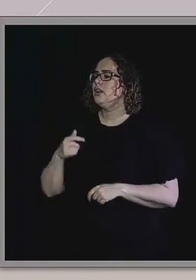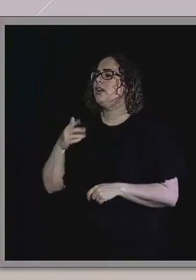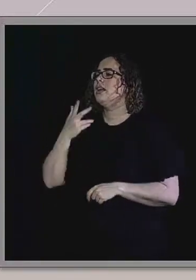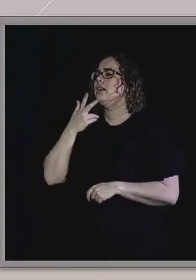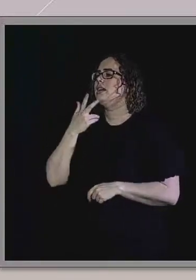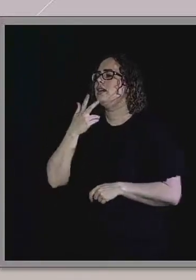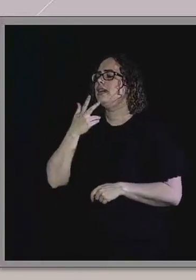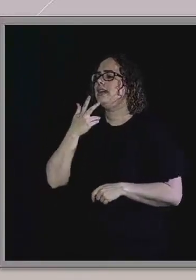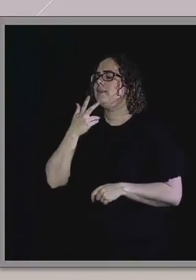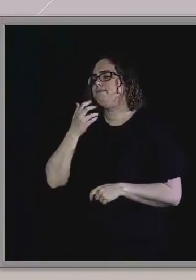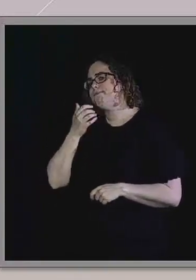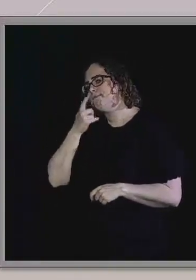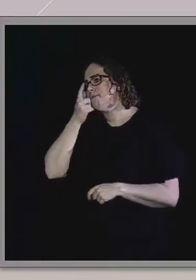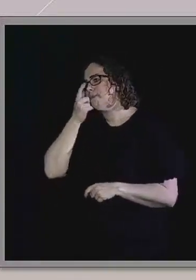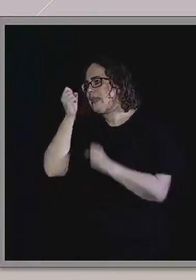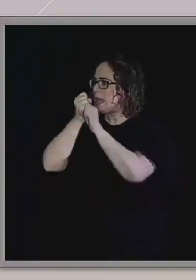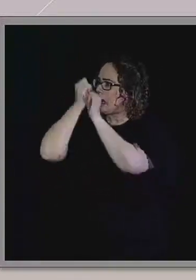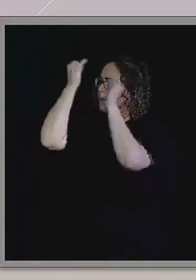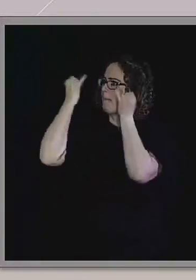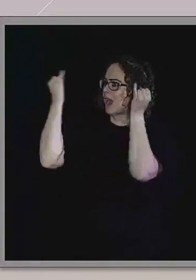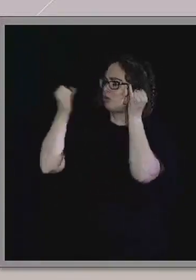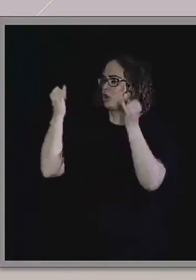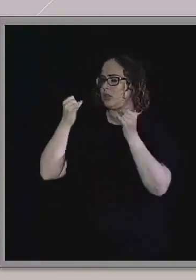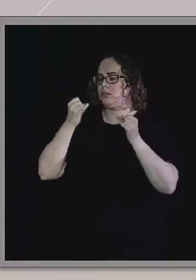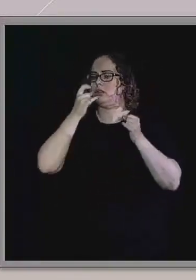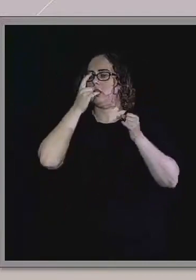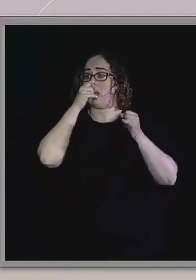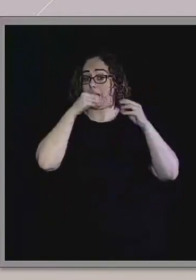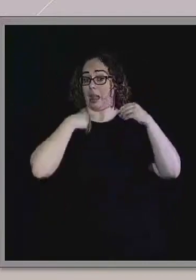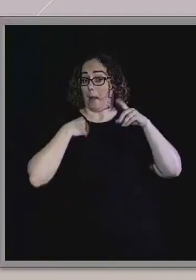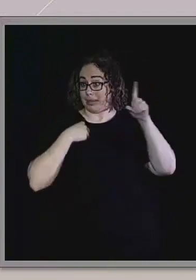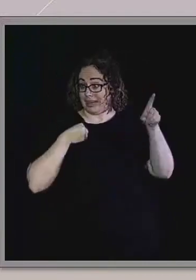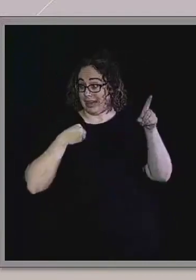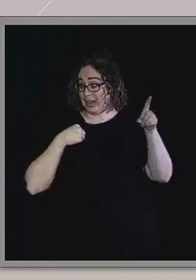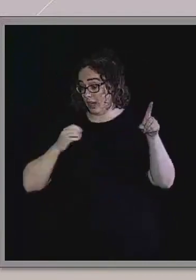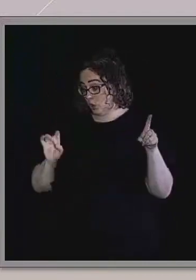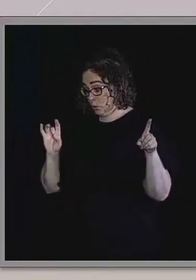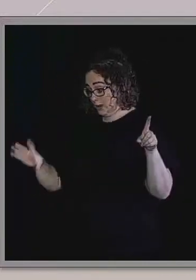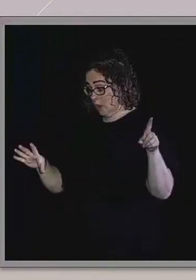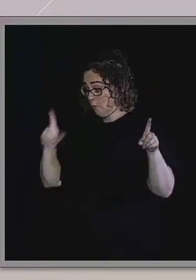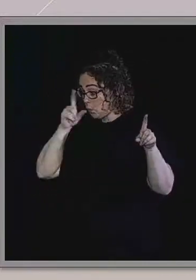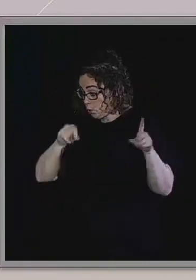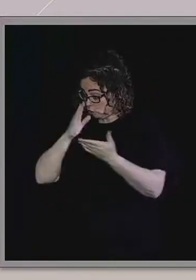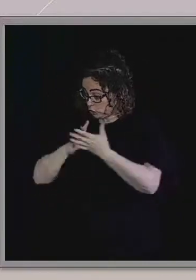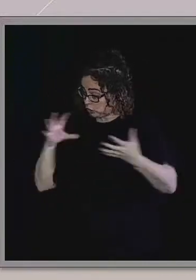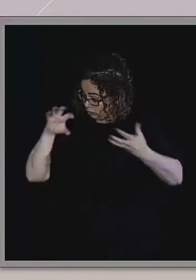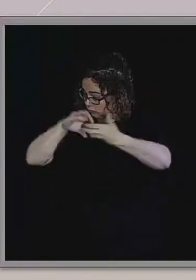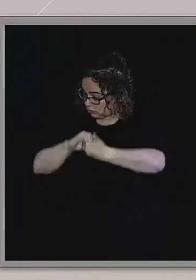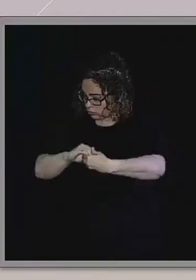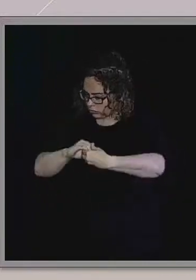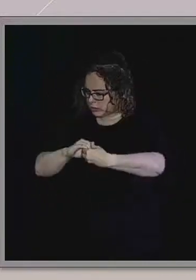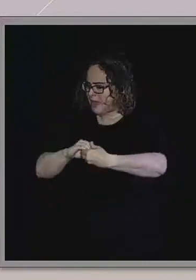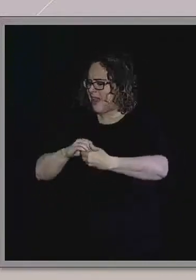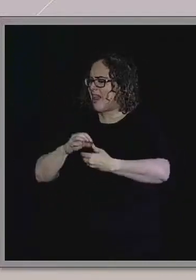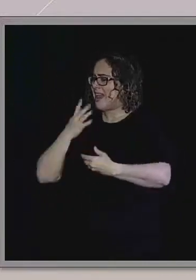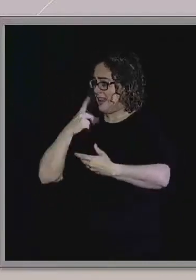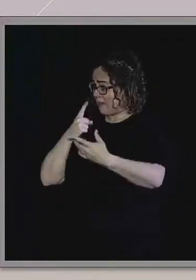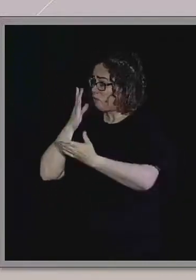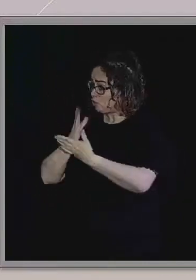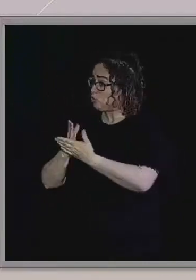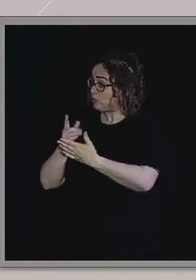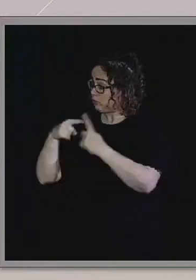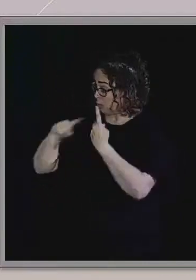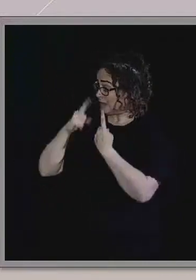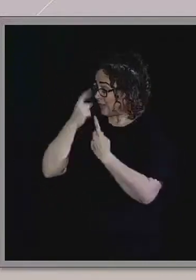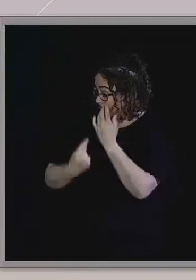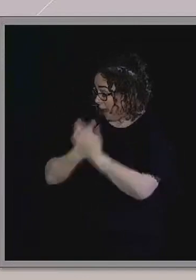true relationship with Fortescue, what would that look like? Who would you bring along the journey? How would you do